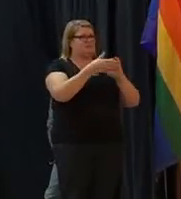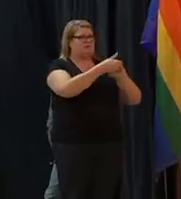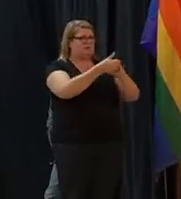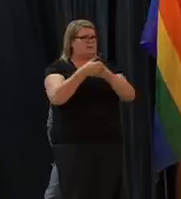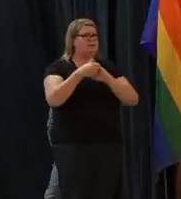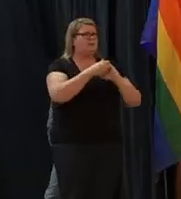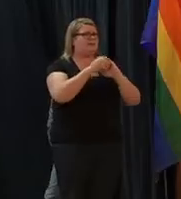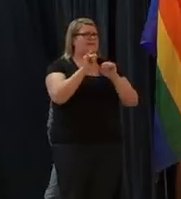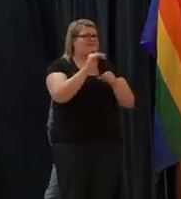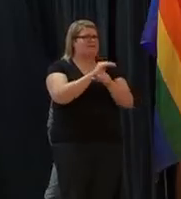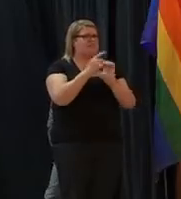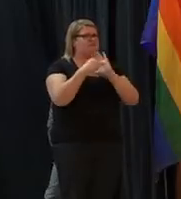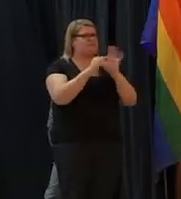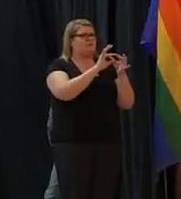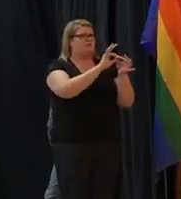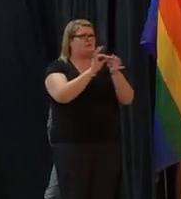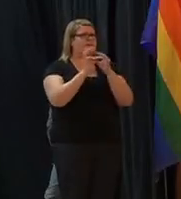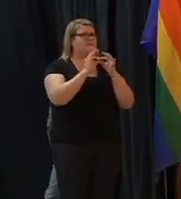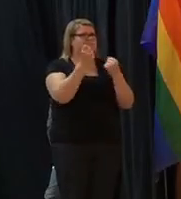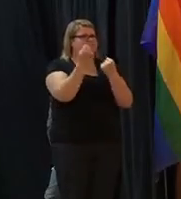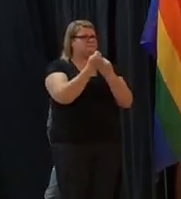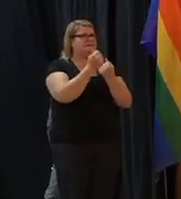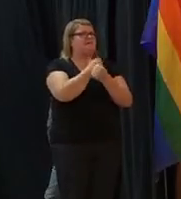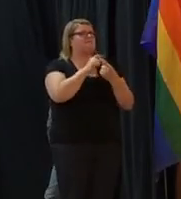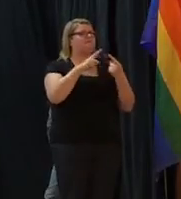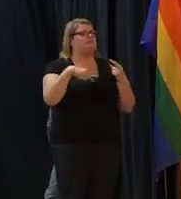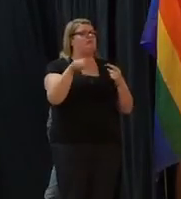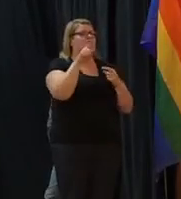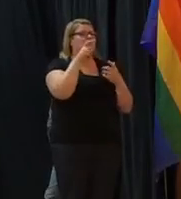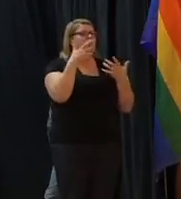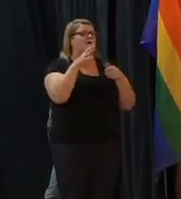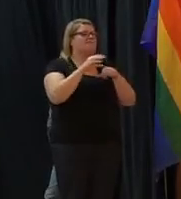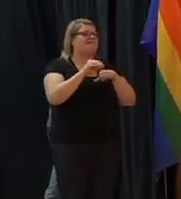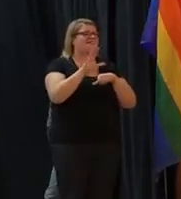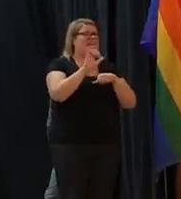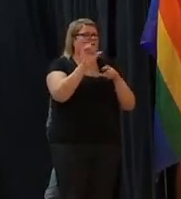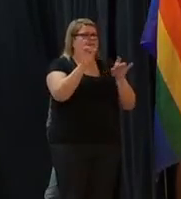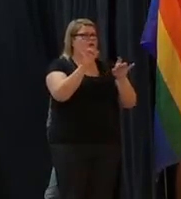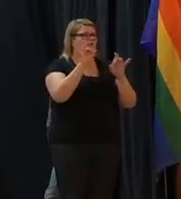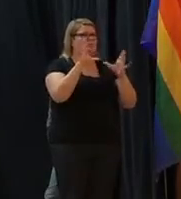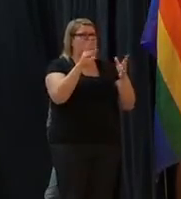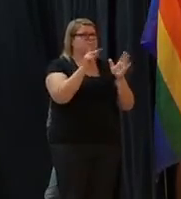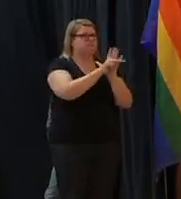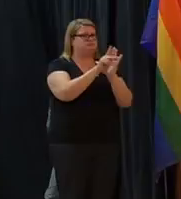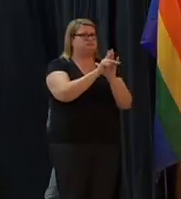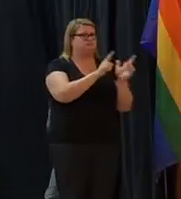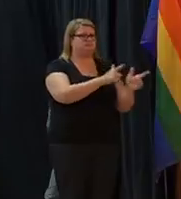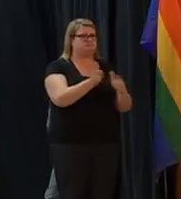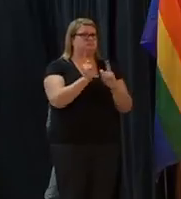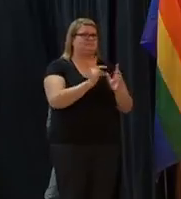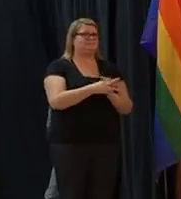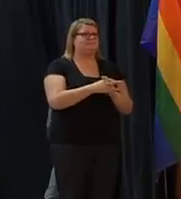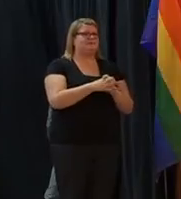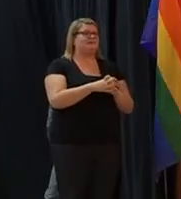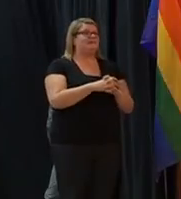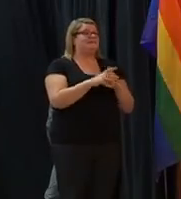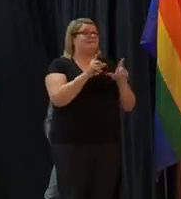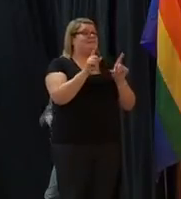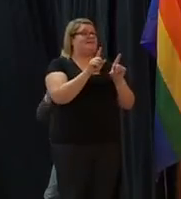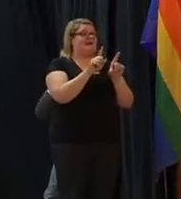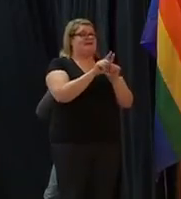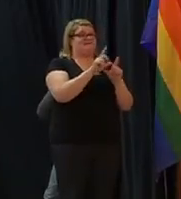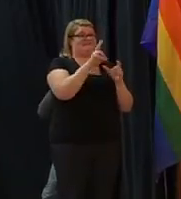unity, support, and love to those affected by this terrible tragedy. As Secretary